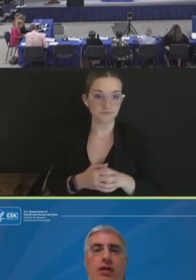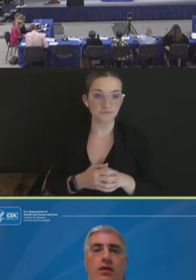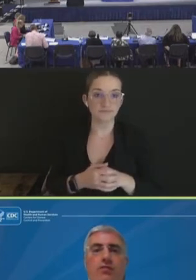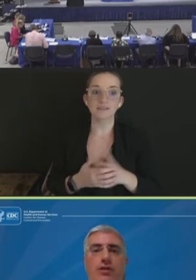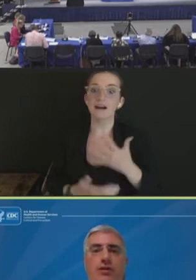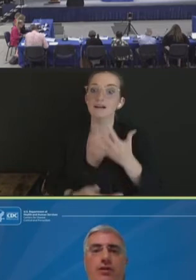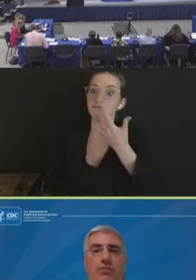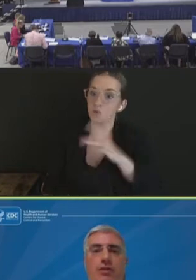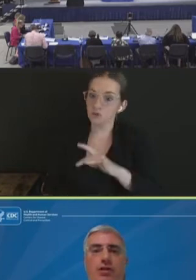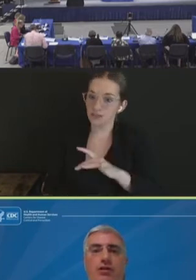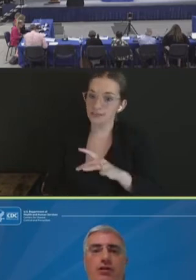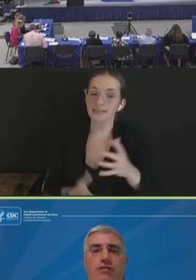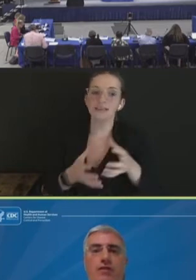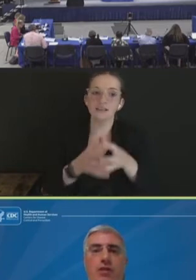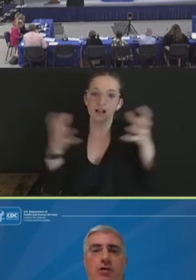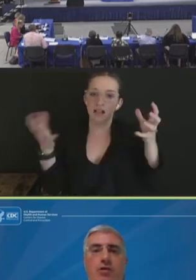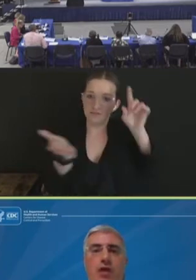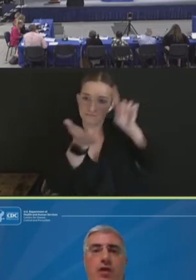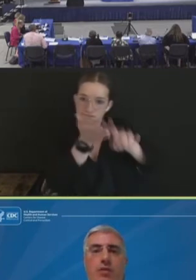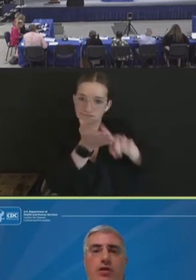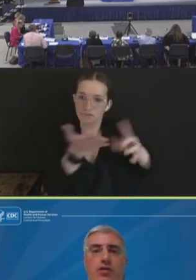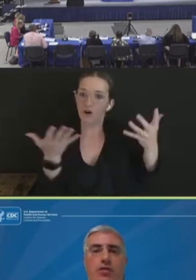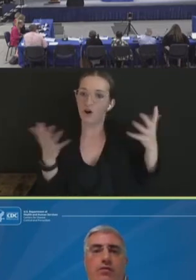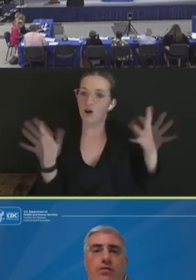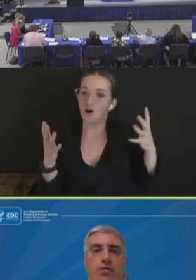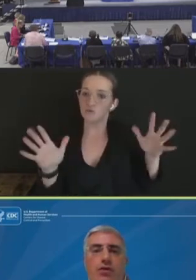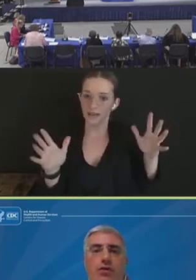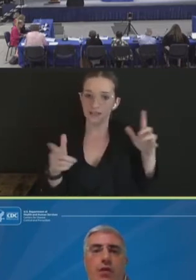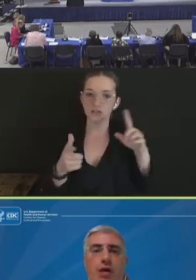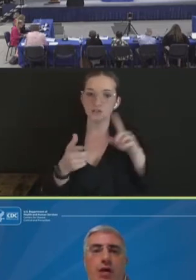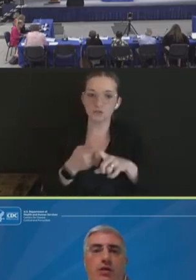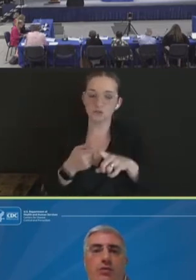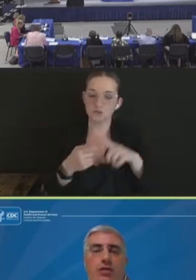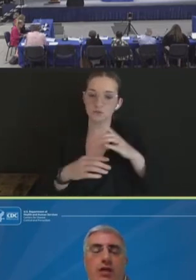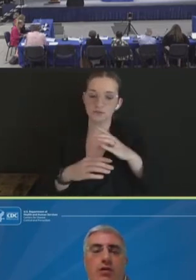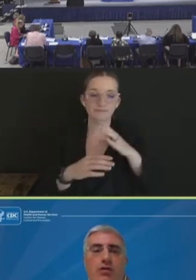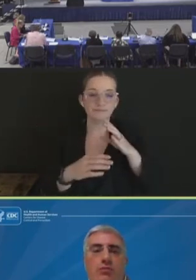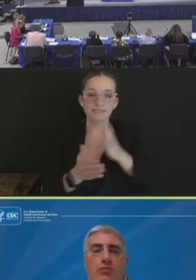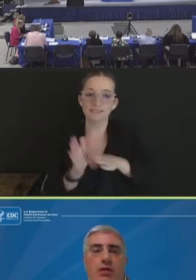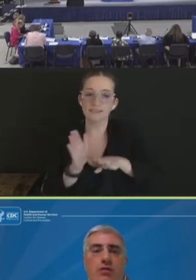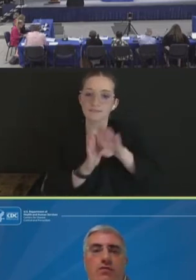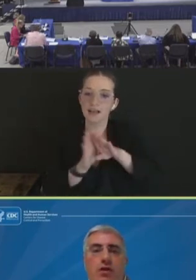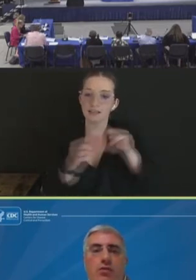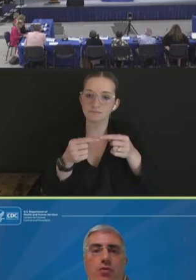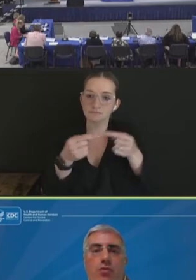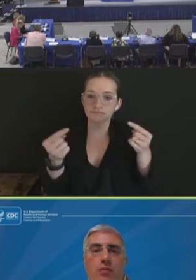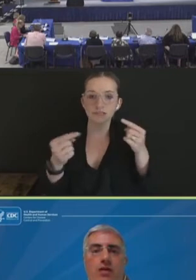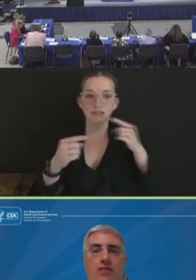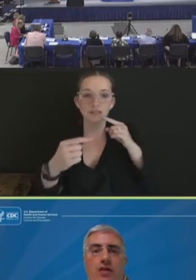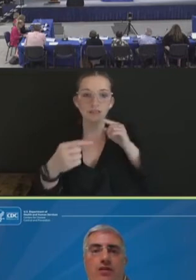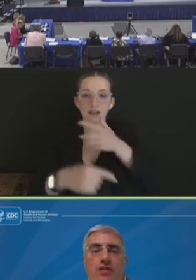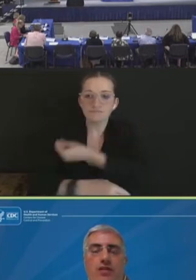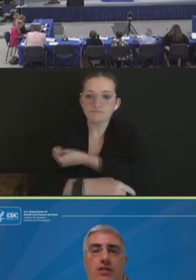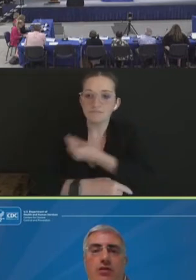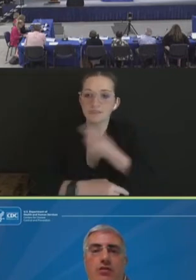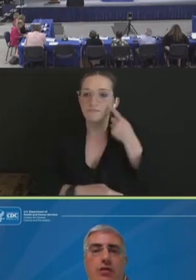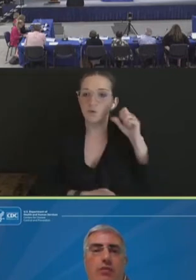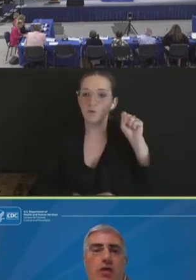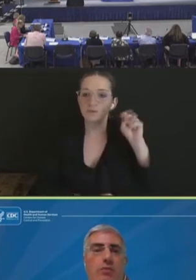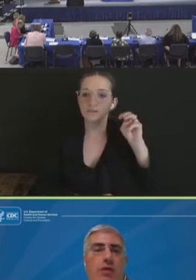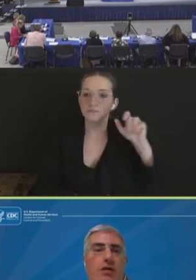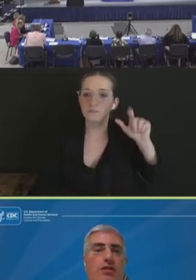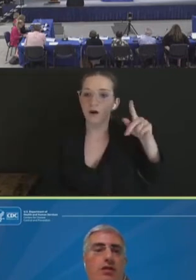Fortunately, a lot of research has been done to develop medical countermeasures for smallpox, which can also be used for other orthopox viruses,